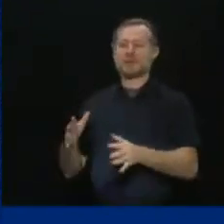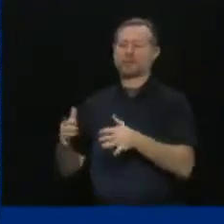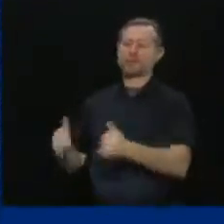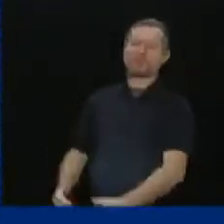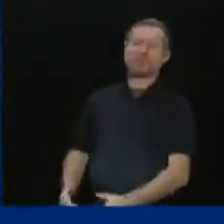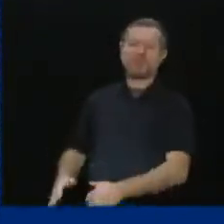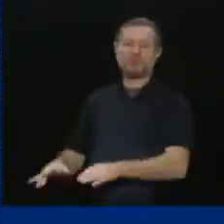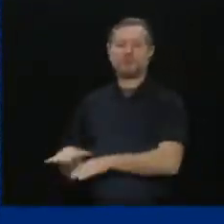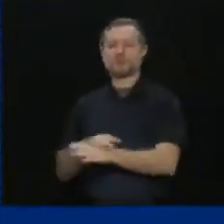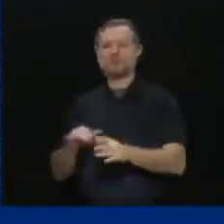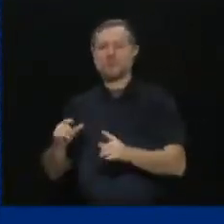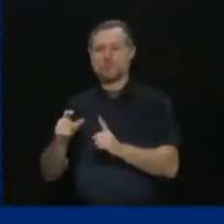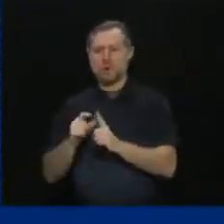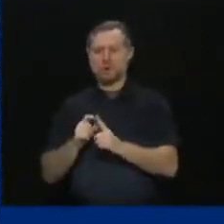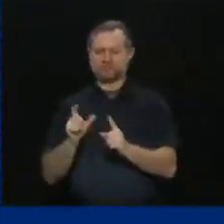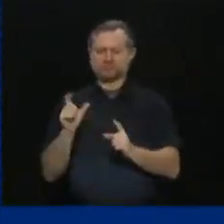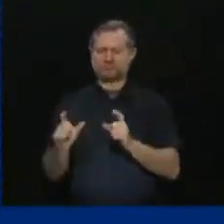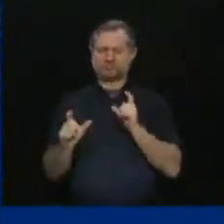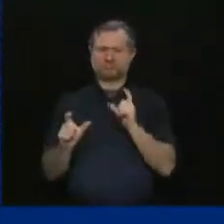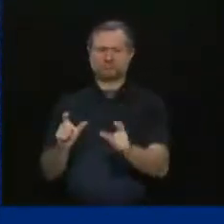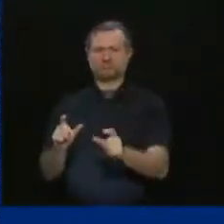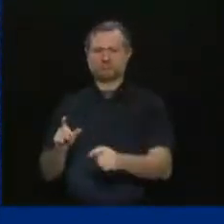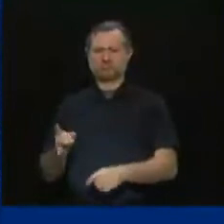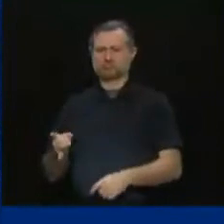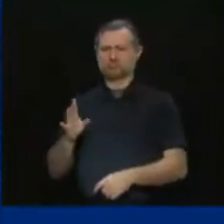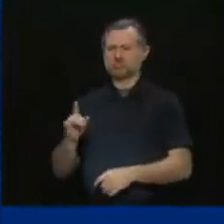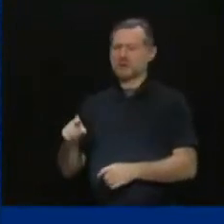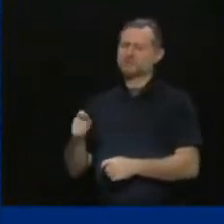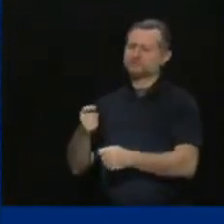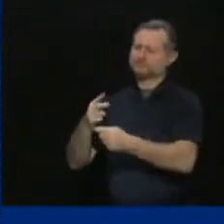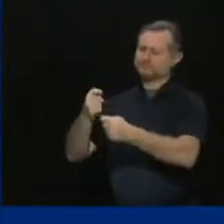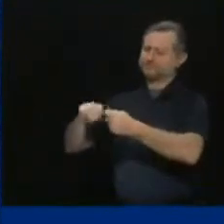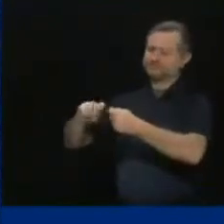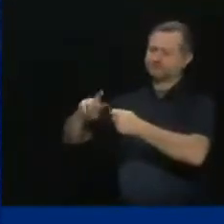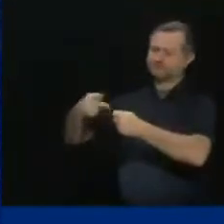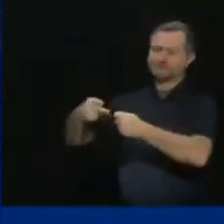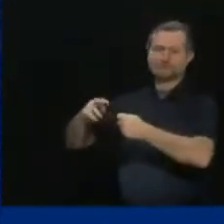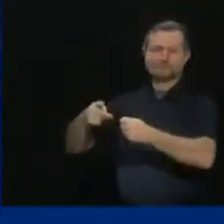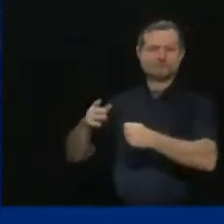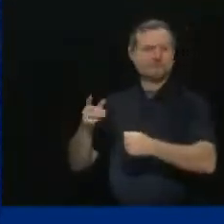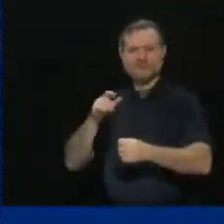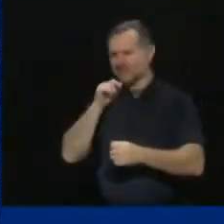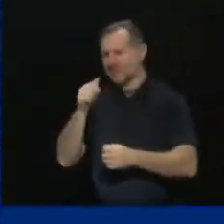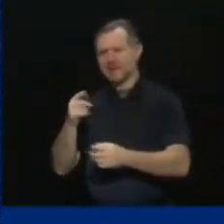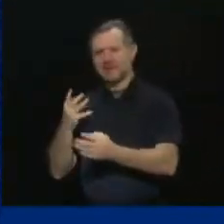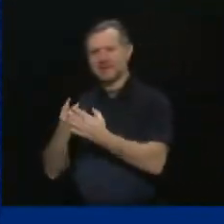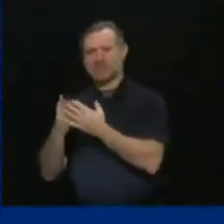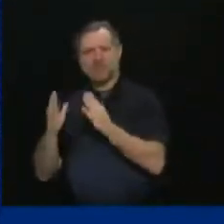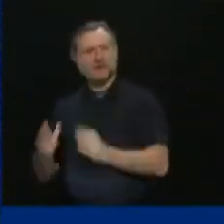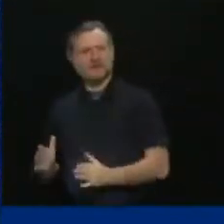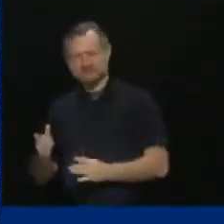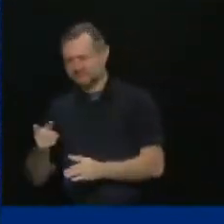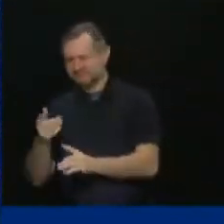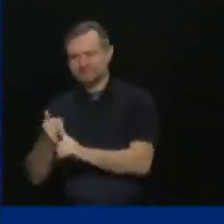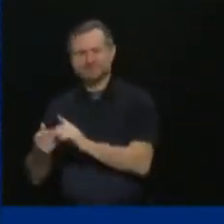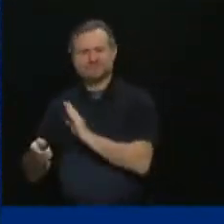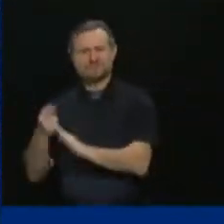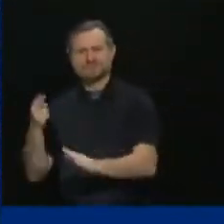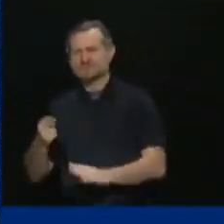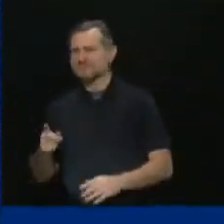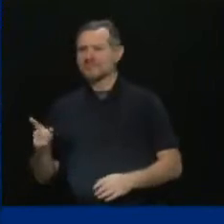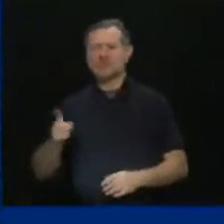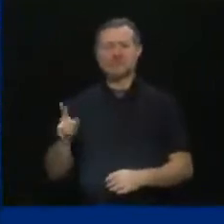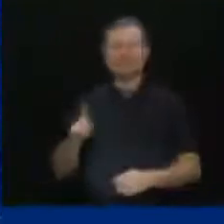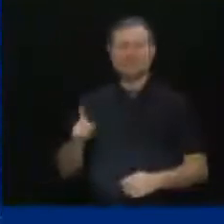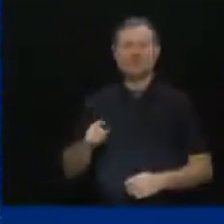changing the way that we speak about people. They are no longer inmates. They are individuals who are incarcerated. It is no longer drug addiction.